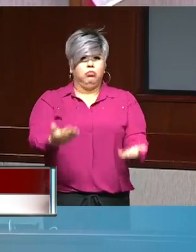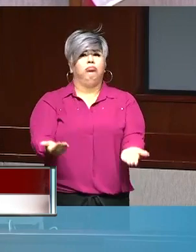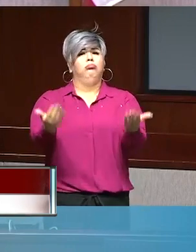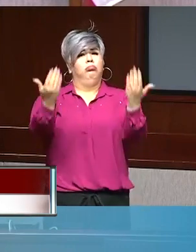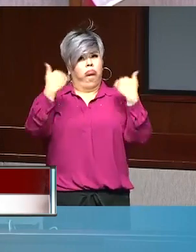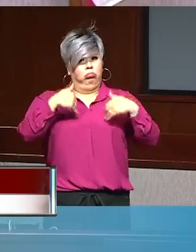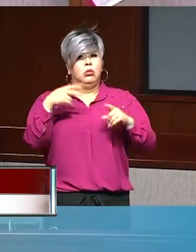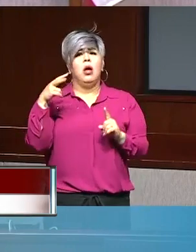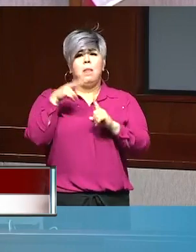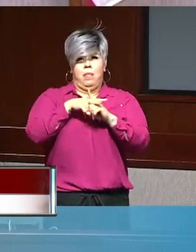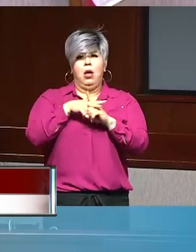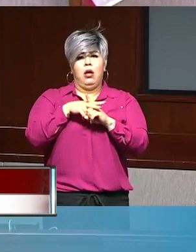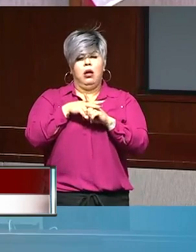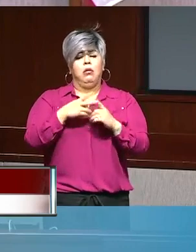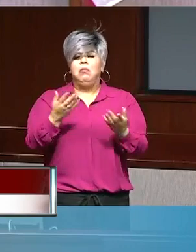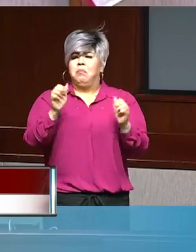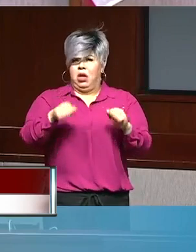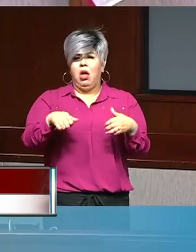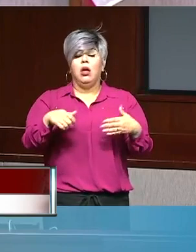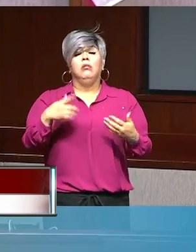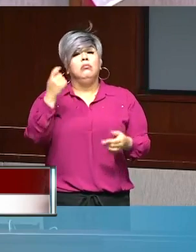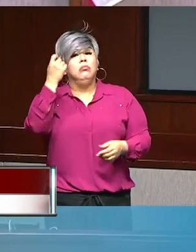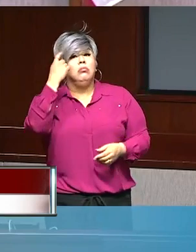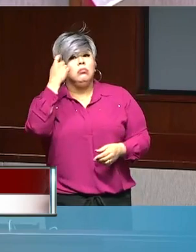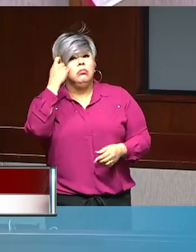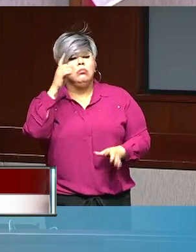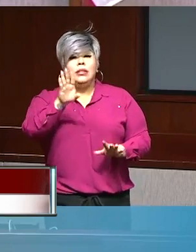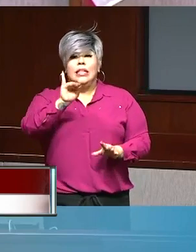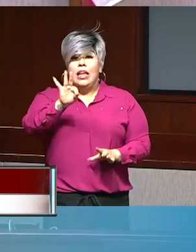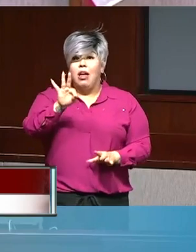funding today, as long as you have not